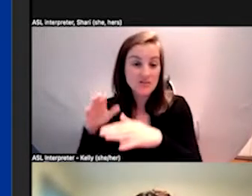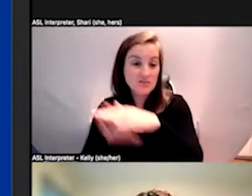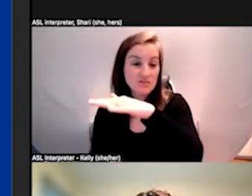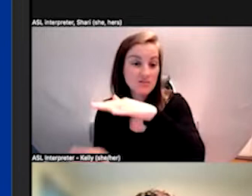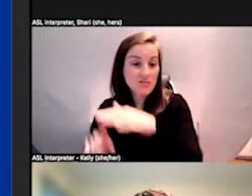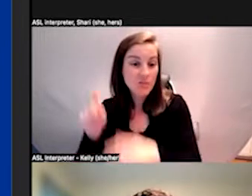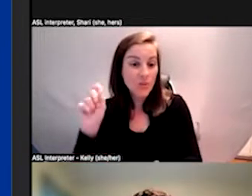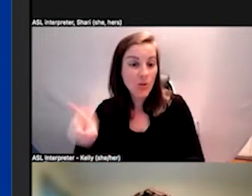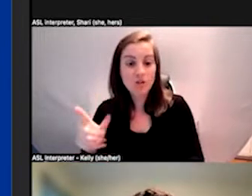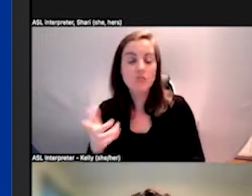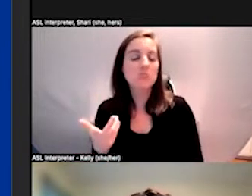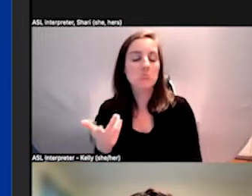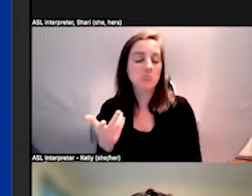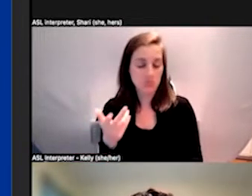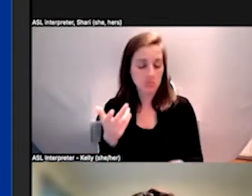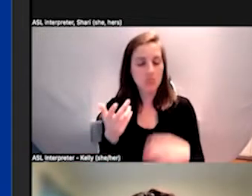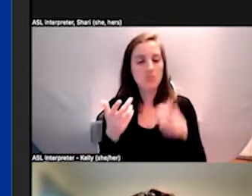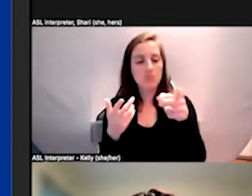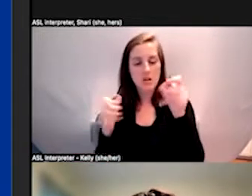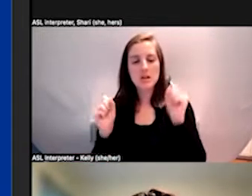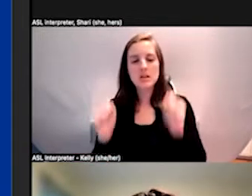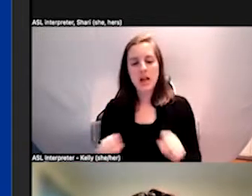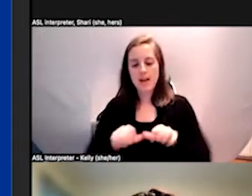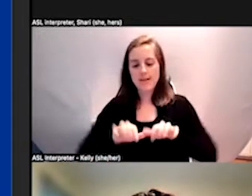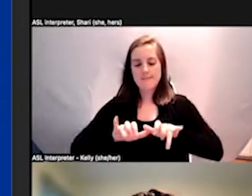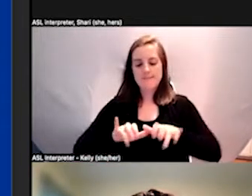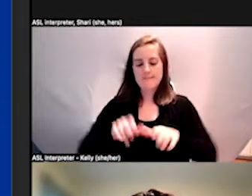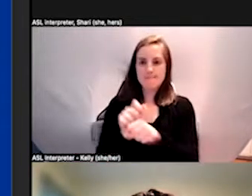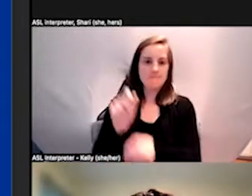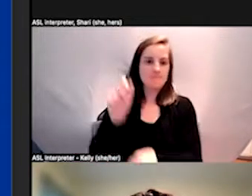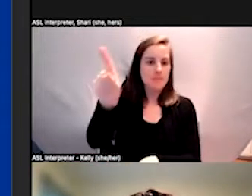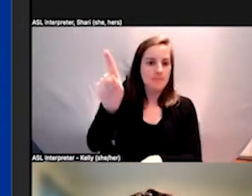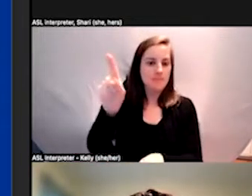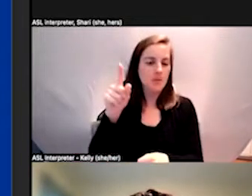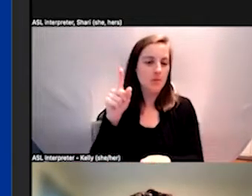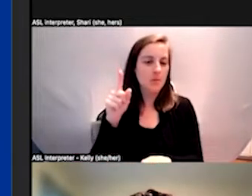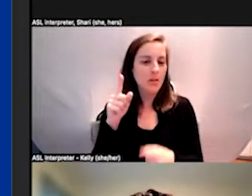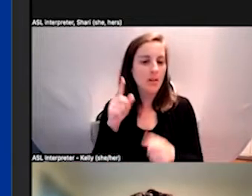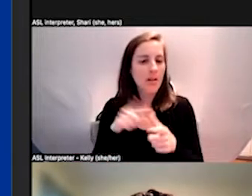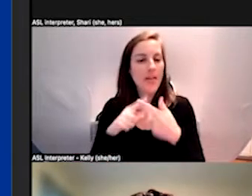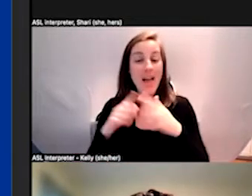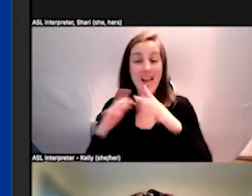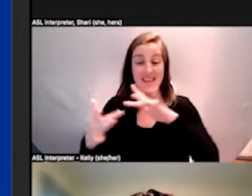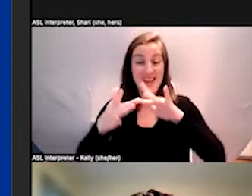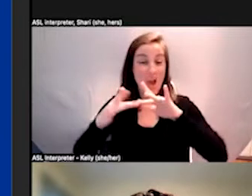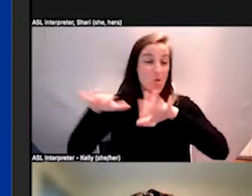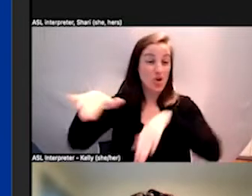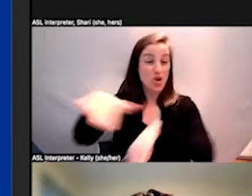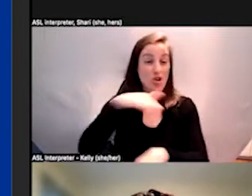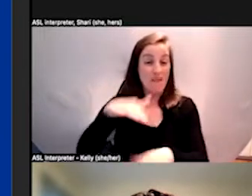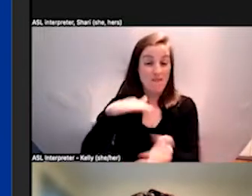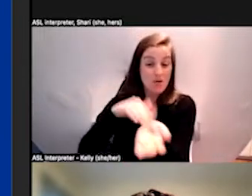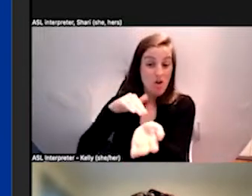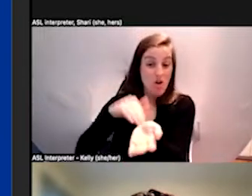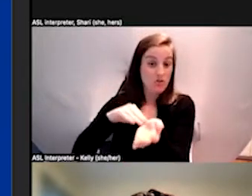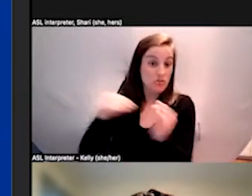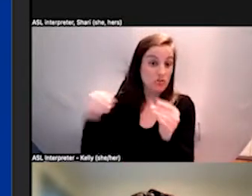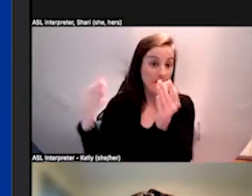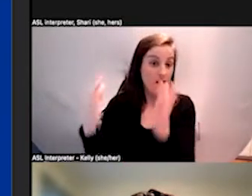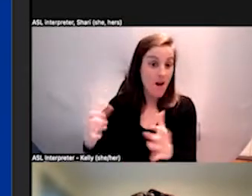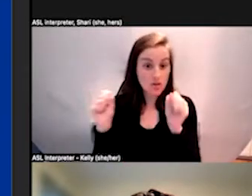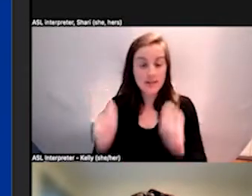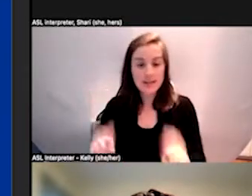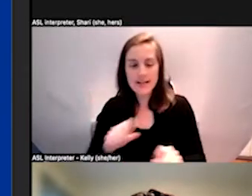forum where you can submit a question and a network of providers can answer it to the best of their knowledge and their ability